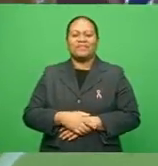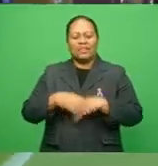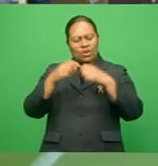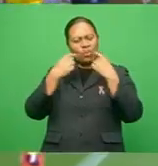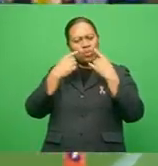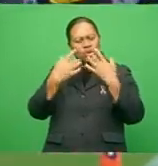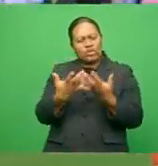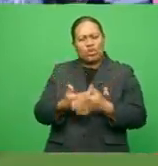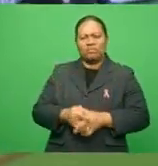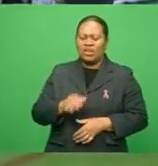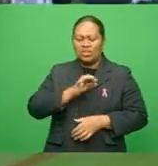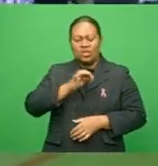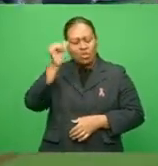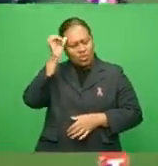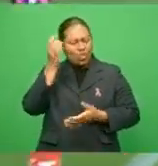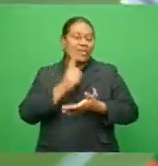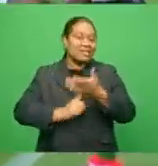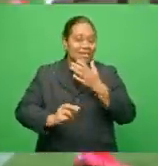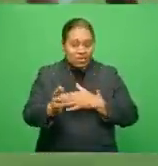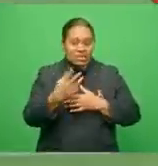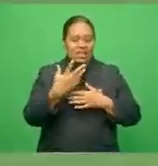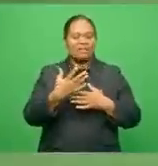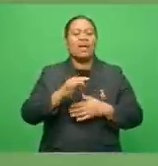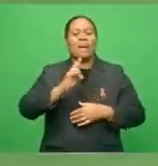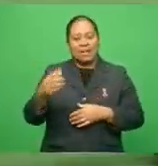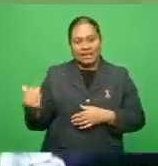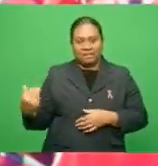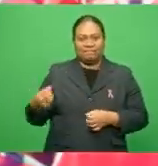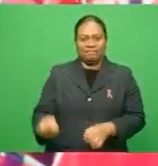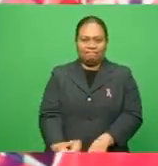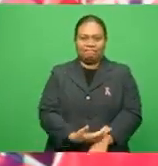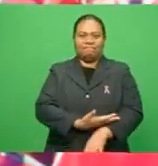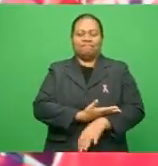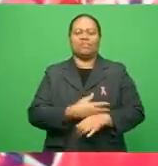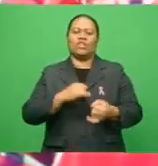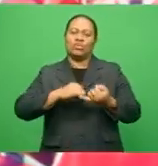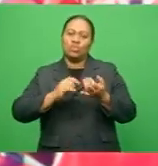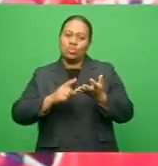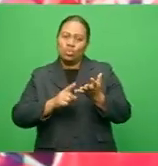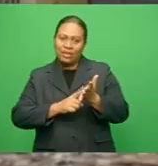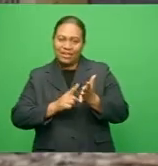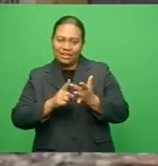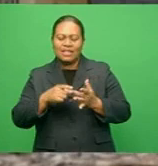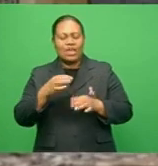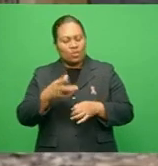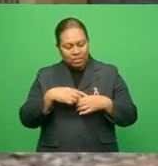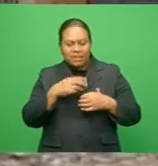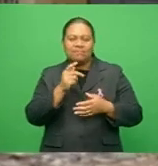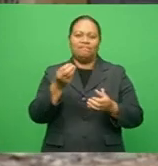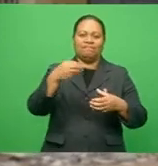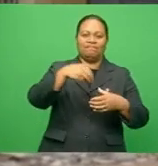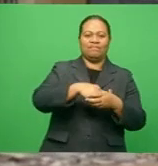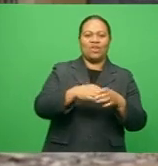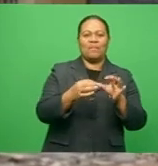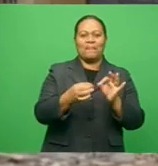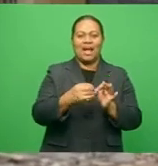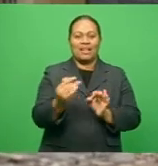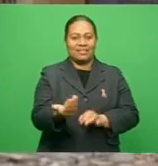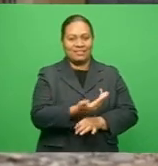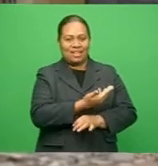Storm's way on Sunday or not, the impact of Suliasi Vunivalu's success will surely be a part of Mbangasau's